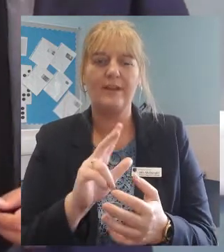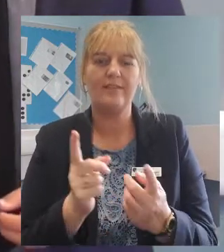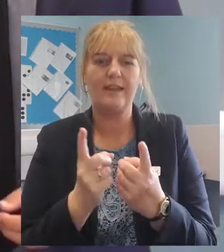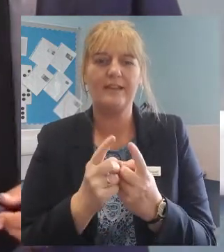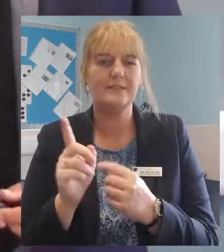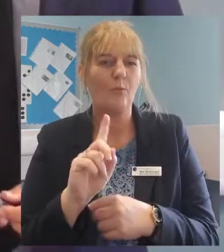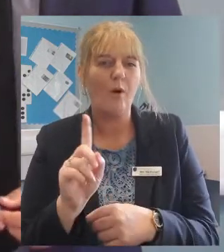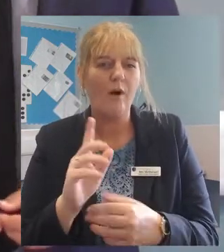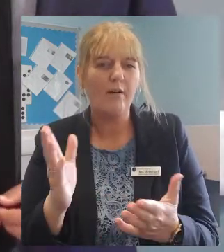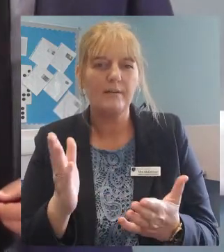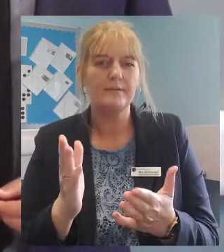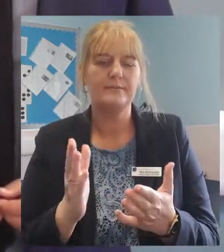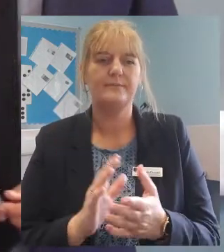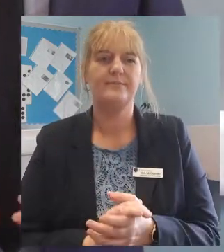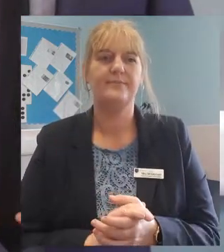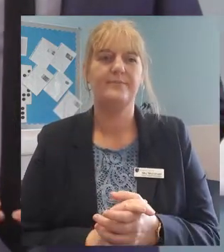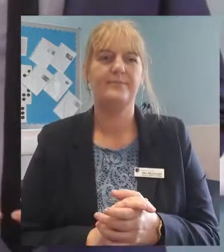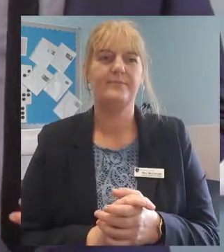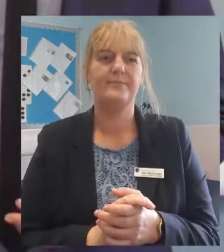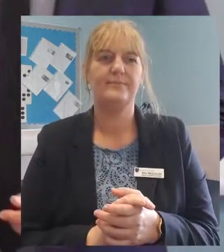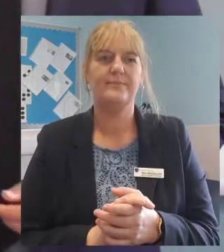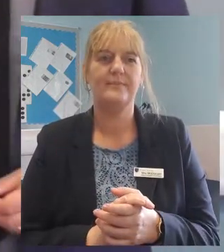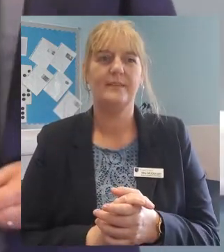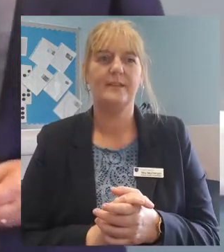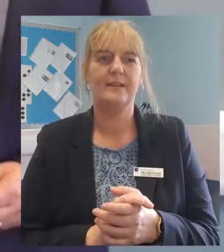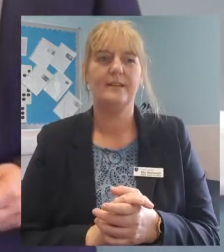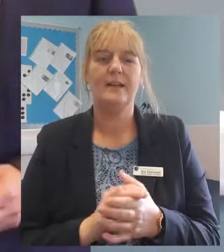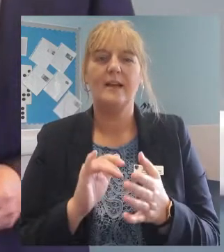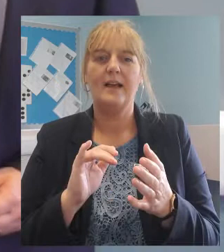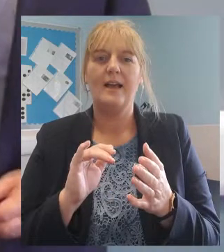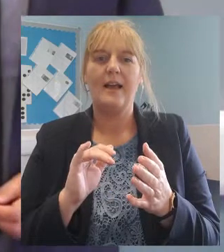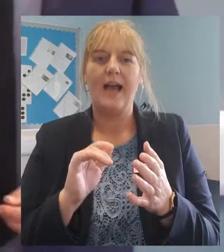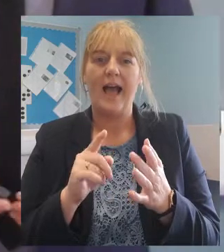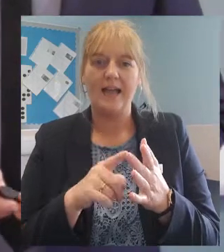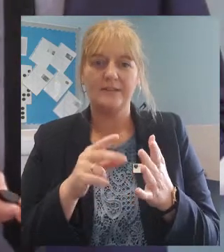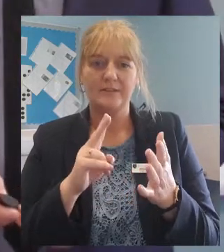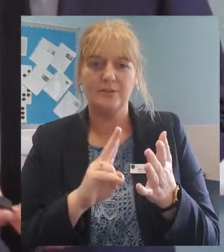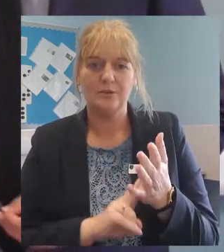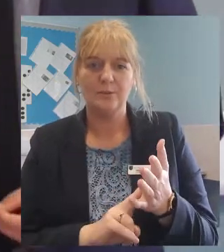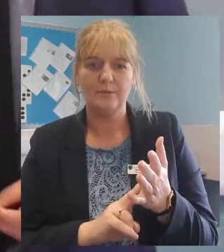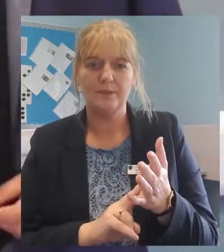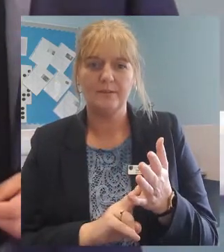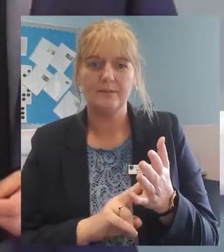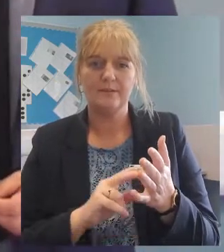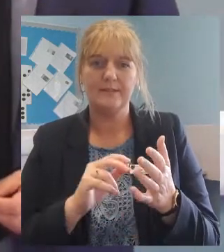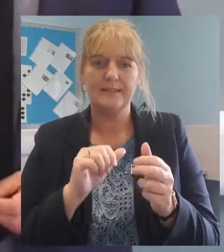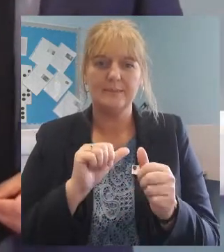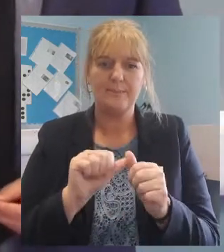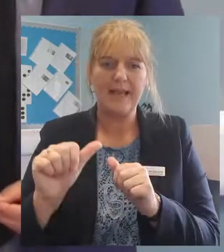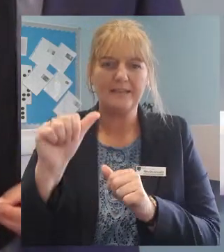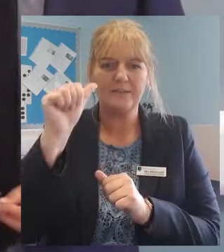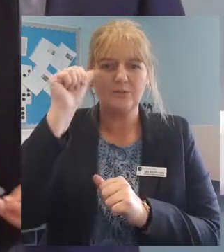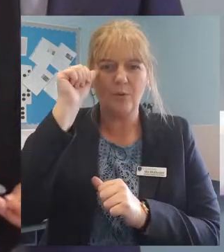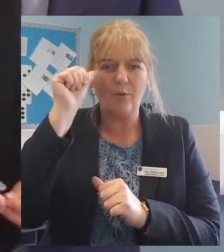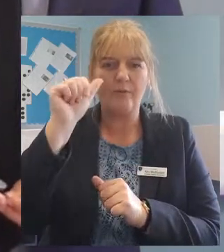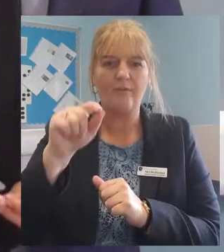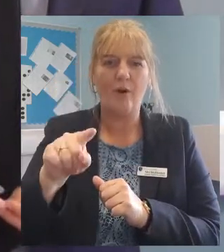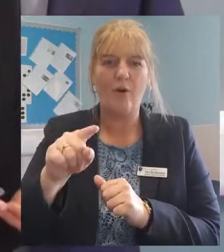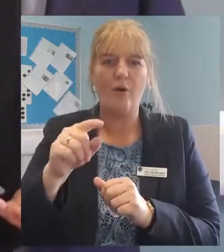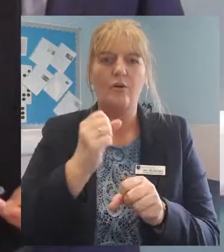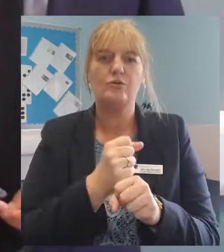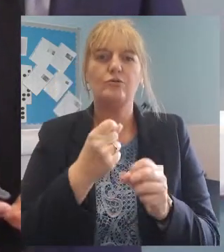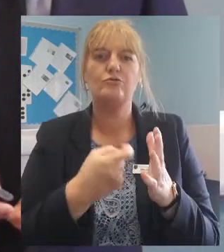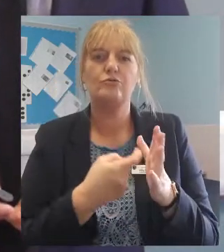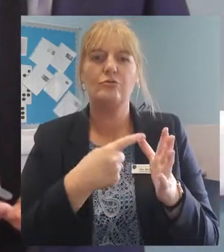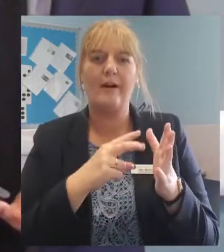between these 3 items and Sir Isaac Newton? Well, so Isaac Newton is probably best known for his explanation of the